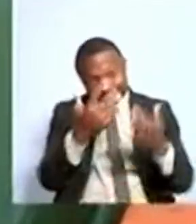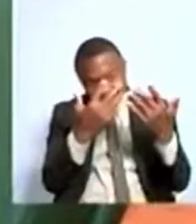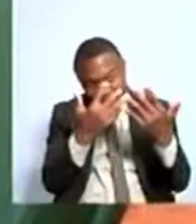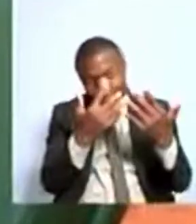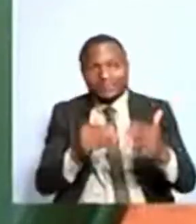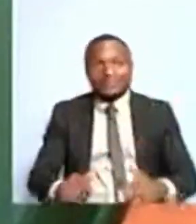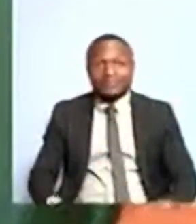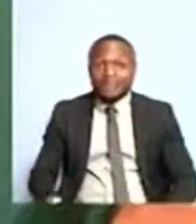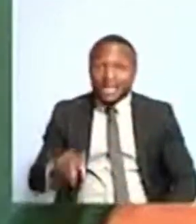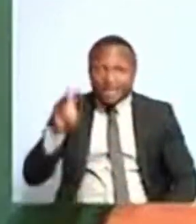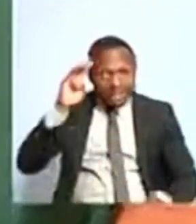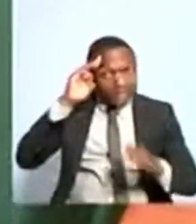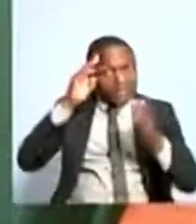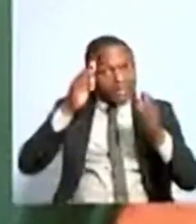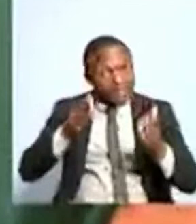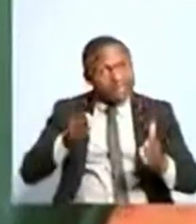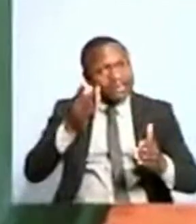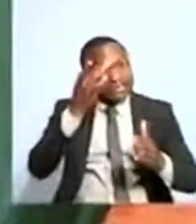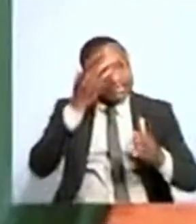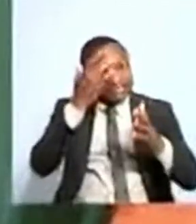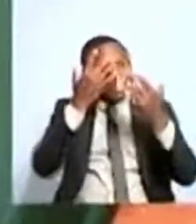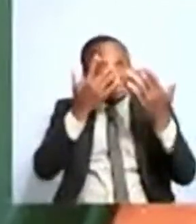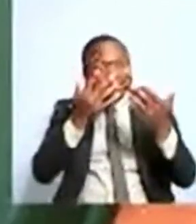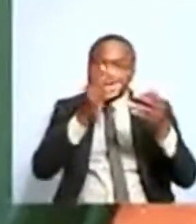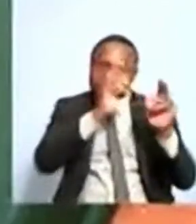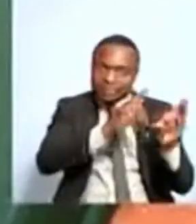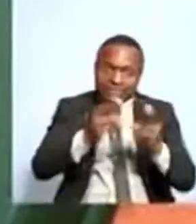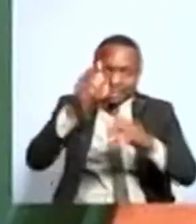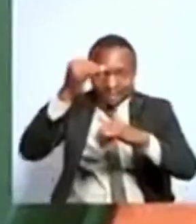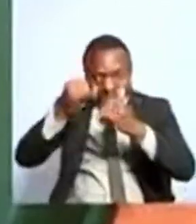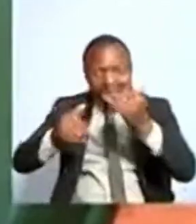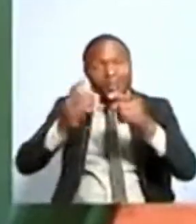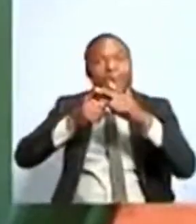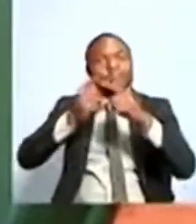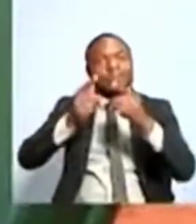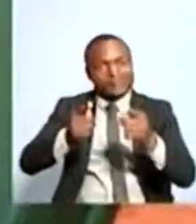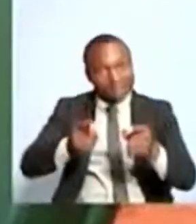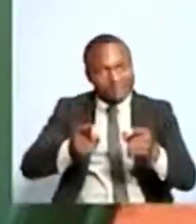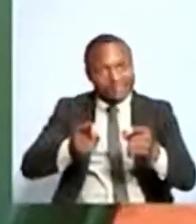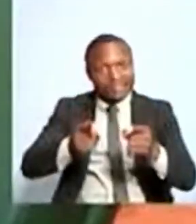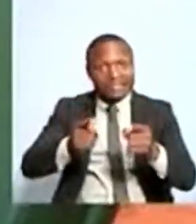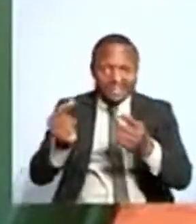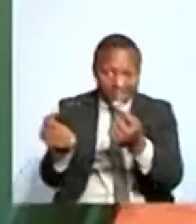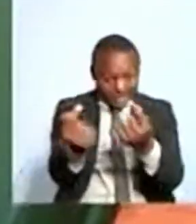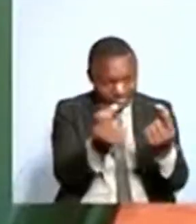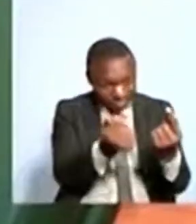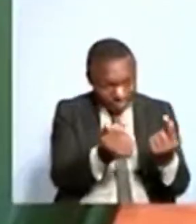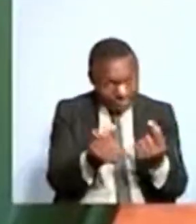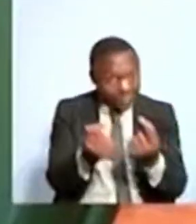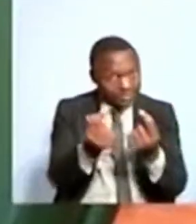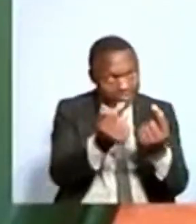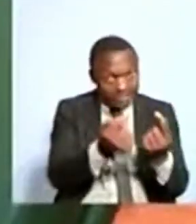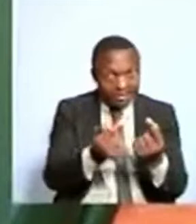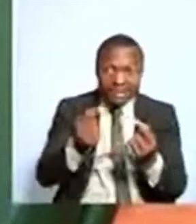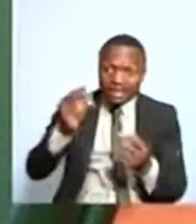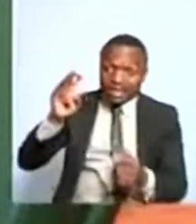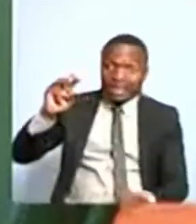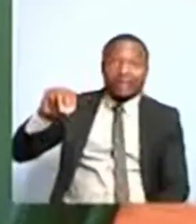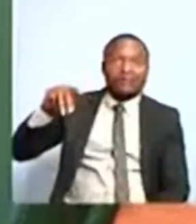The minister is expected to respond at the end, but in an event that the